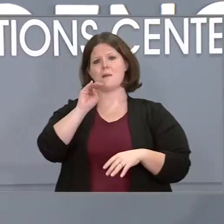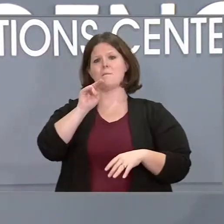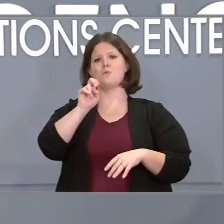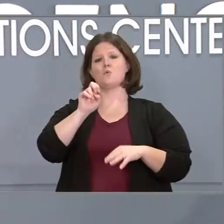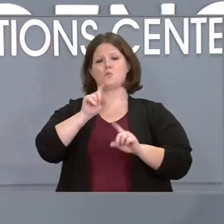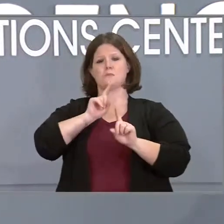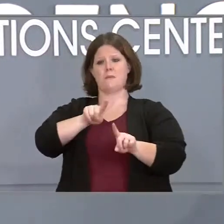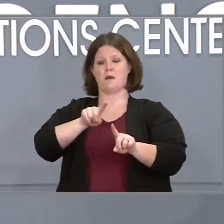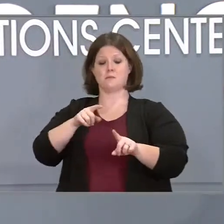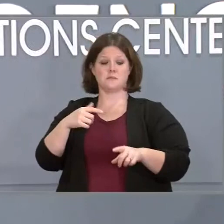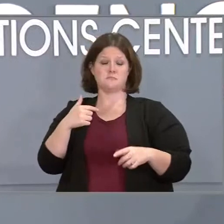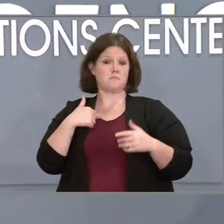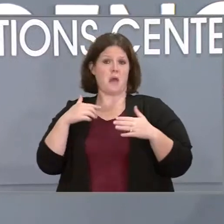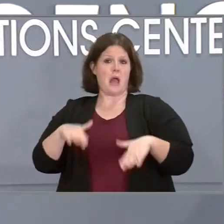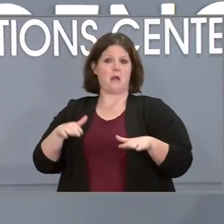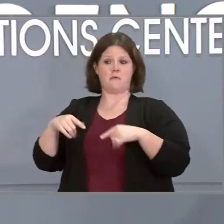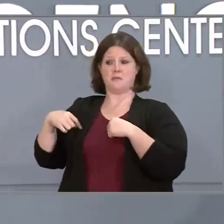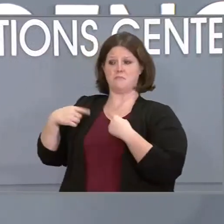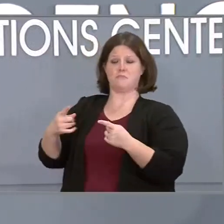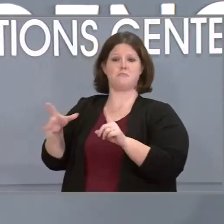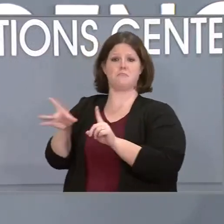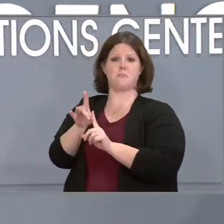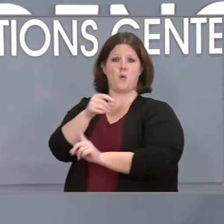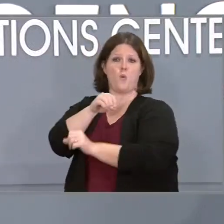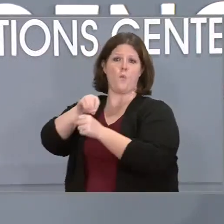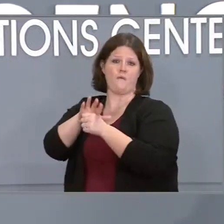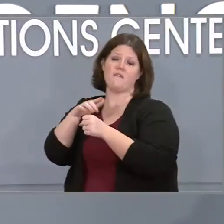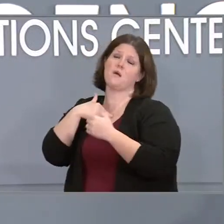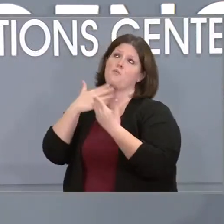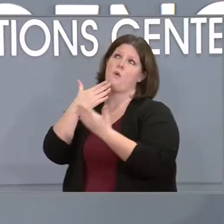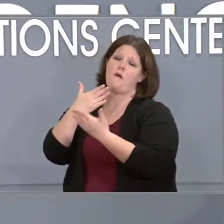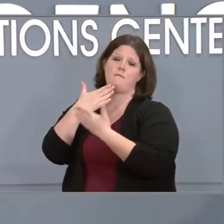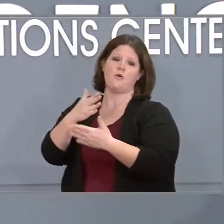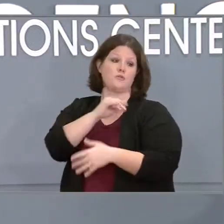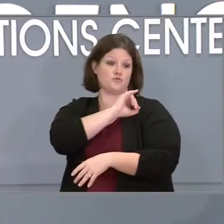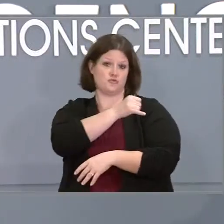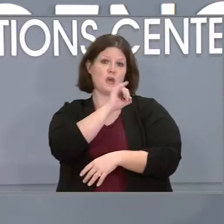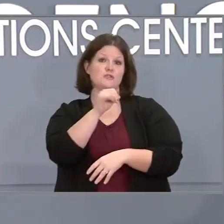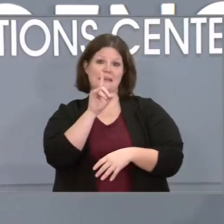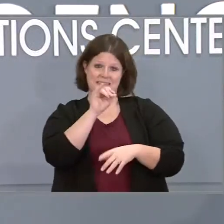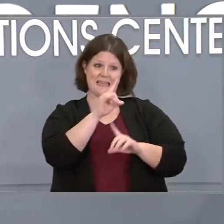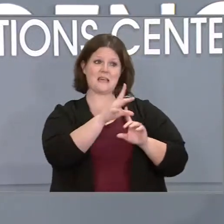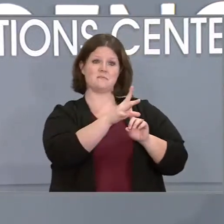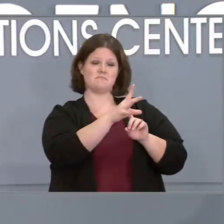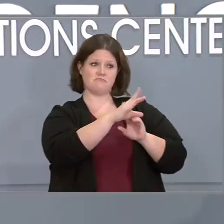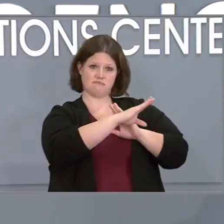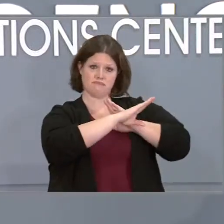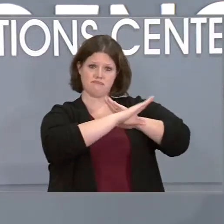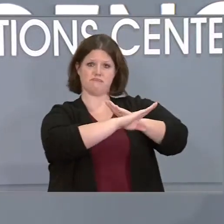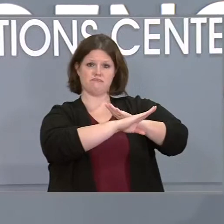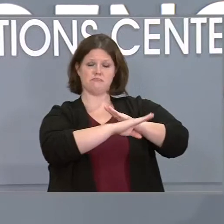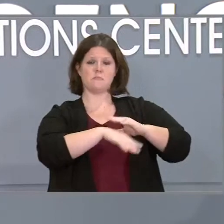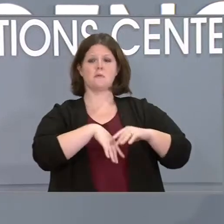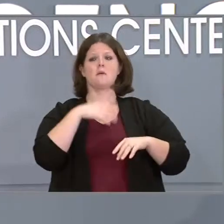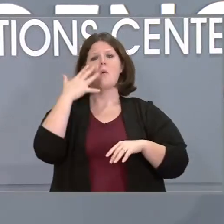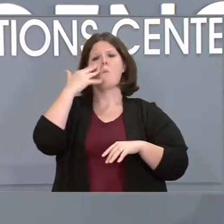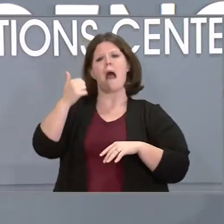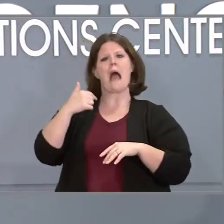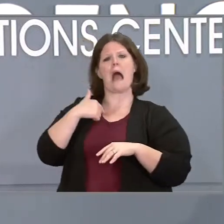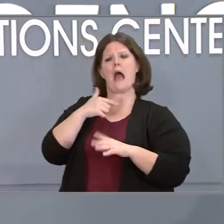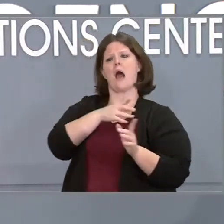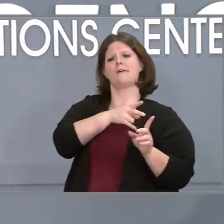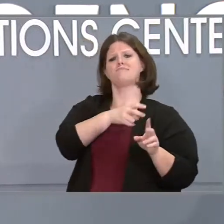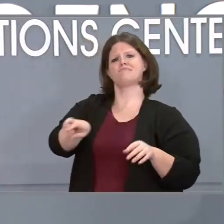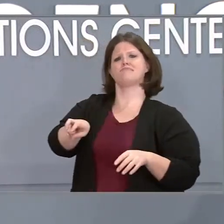had COVID, and I feel very grateful that I have not. So J&J vaccine protected me. The reason I decided to get the